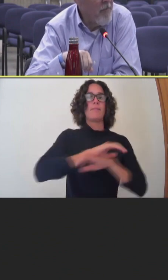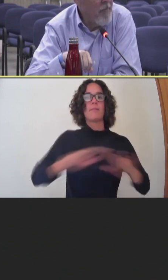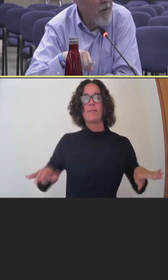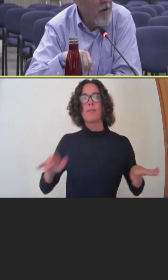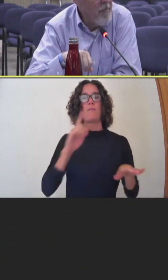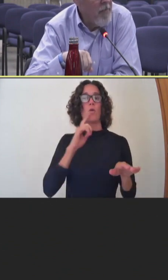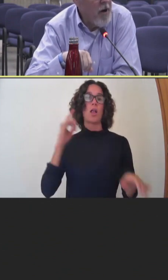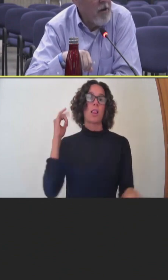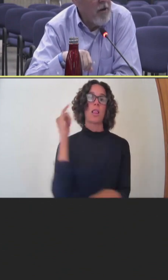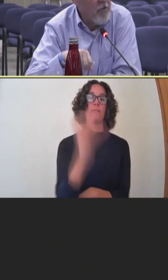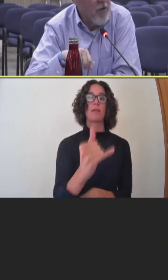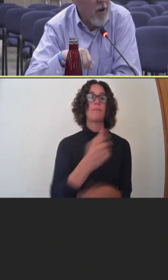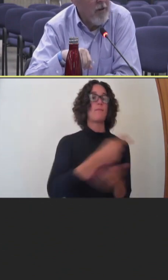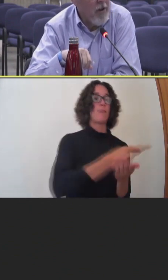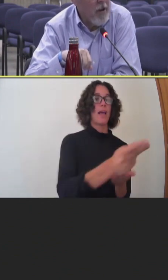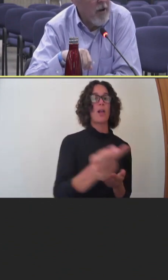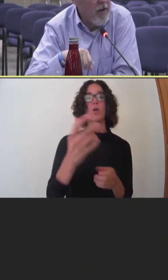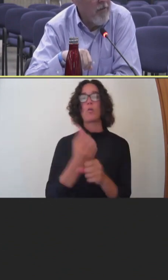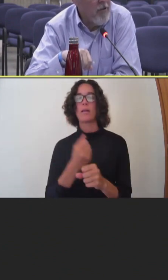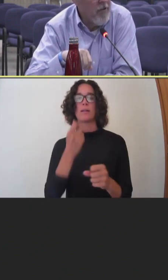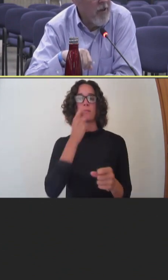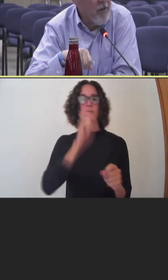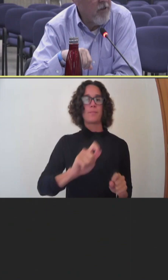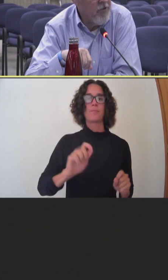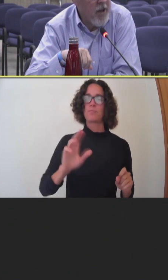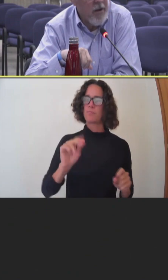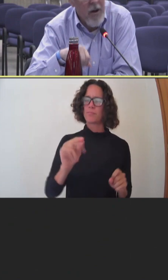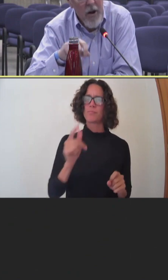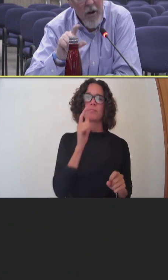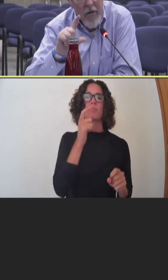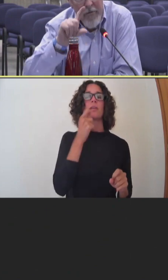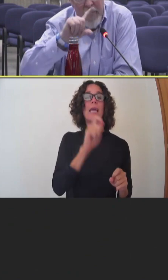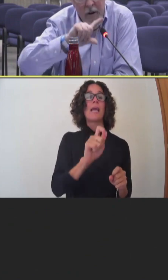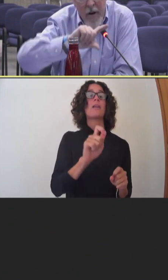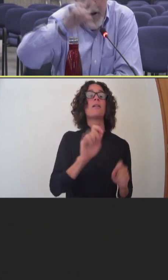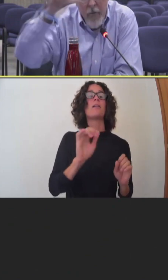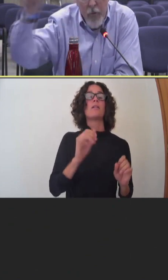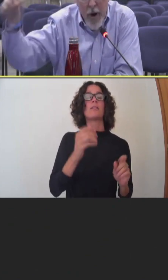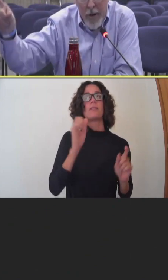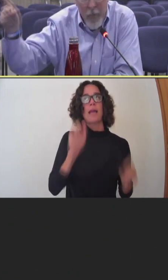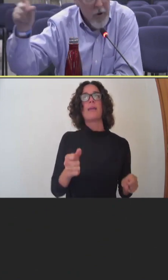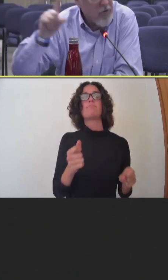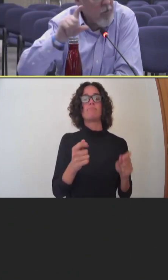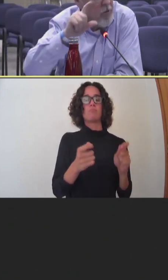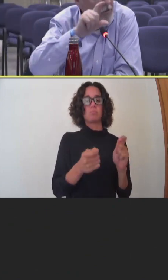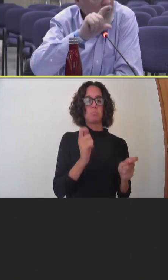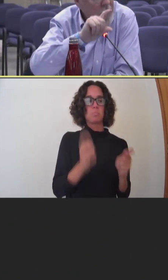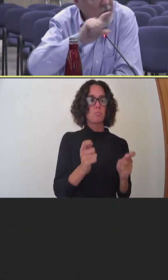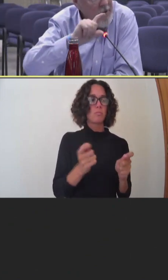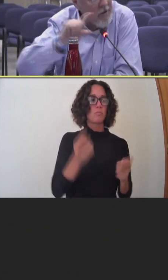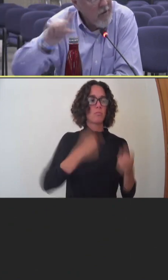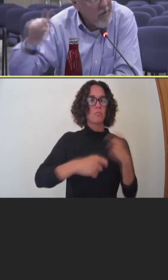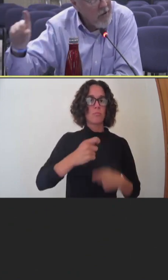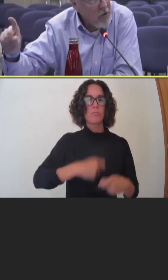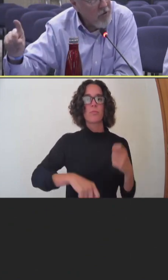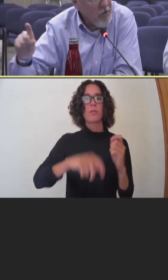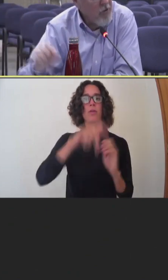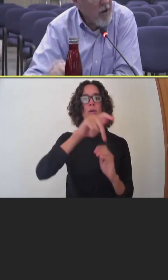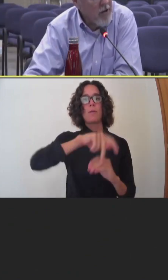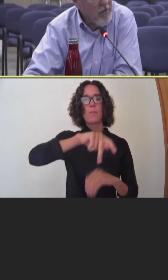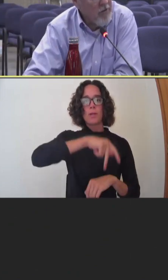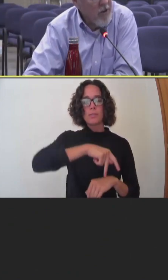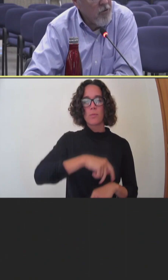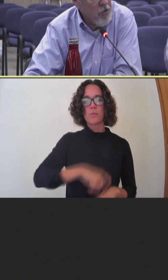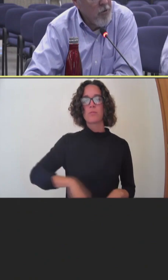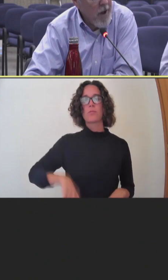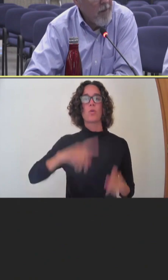lifetime, but it's got a living set of overriding principles, goals and